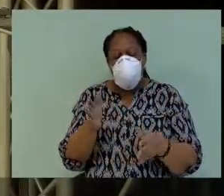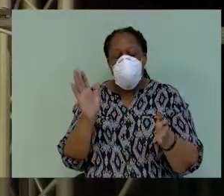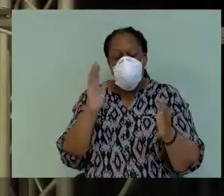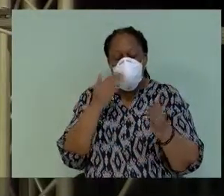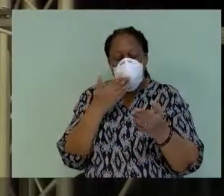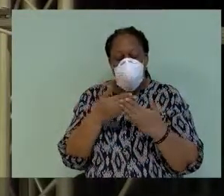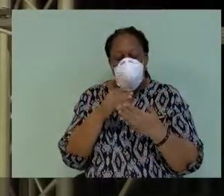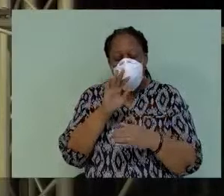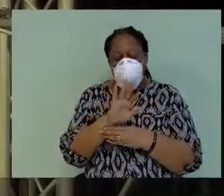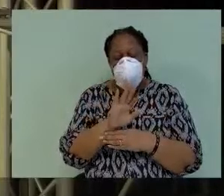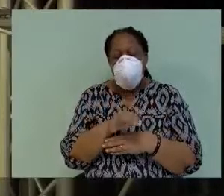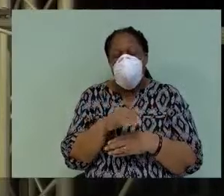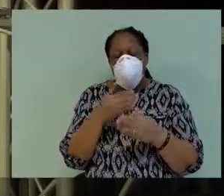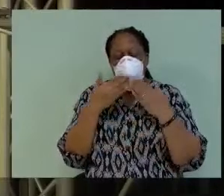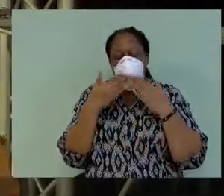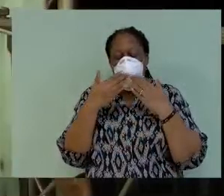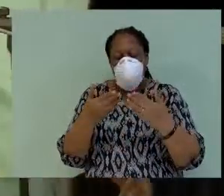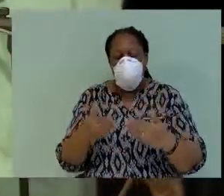afternoon. Thank you.